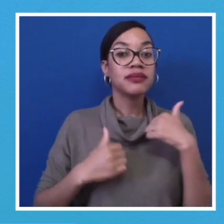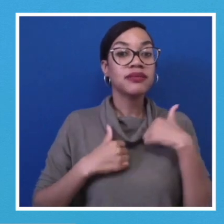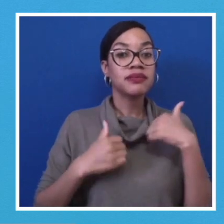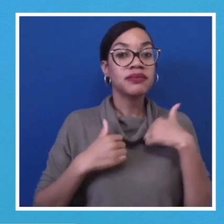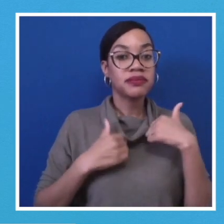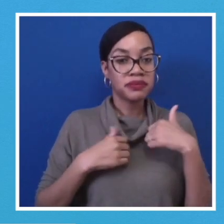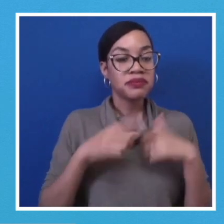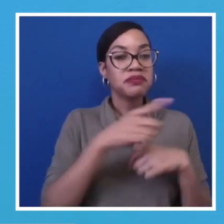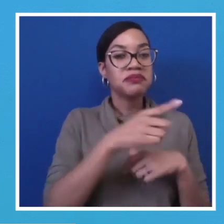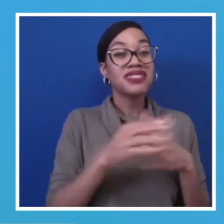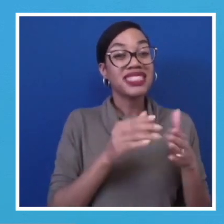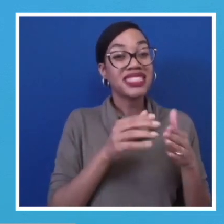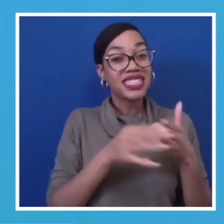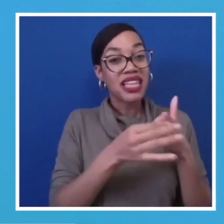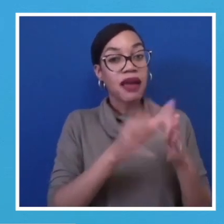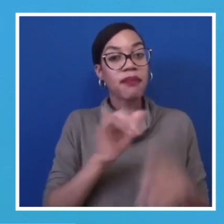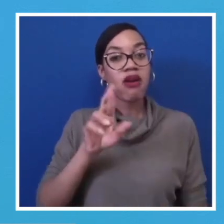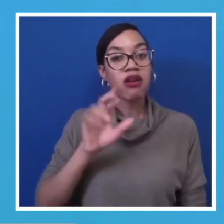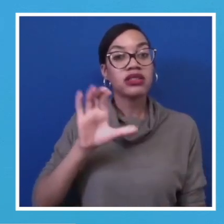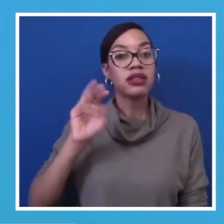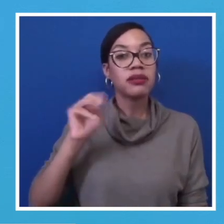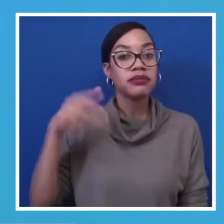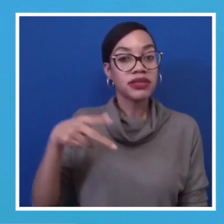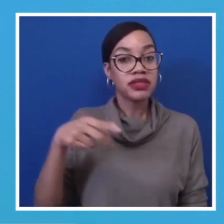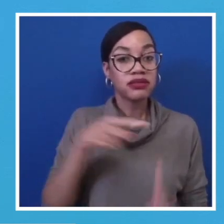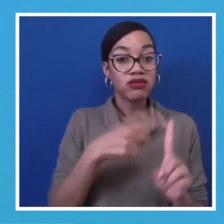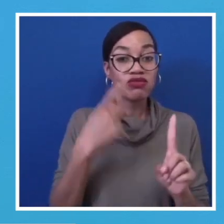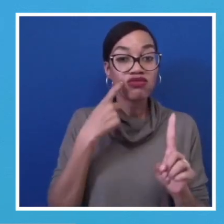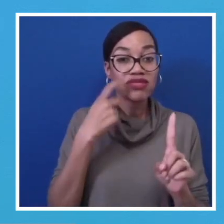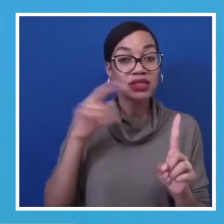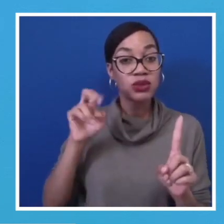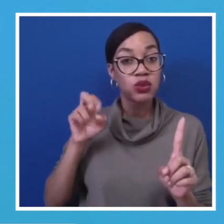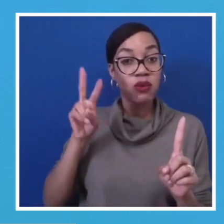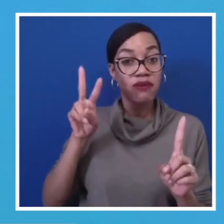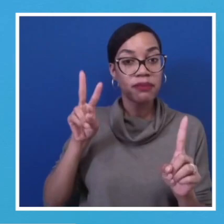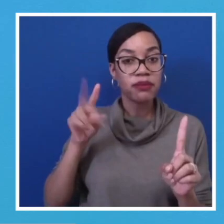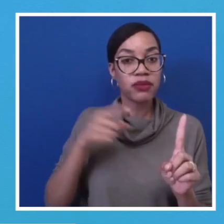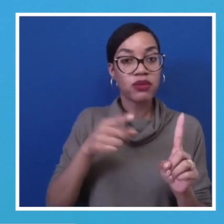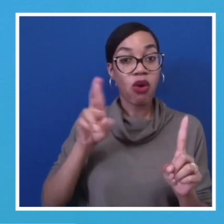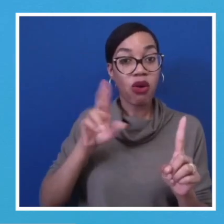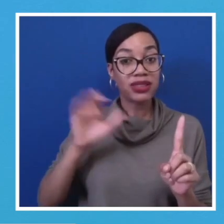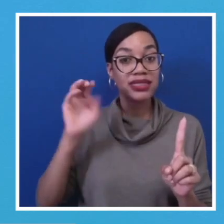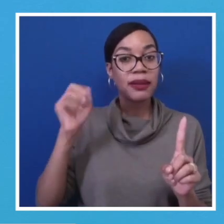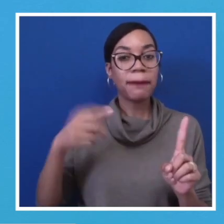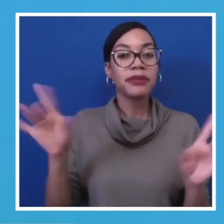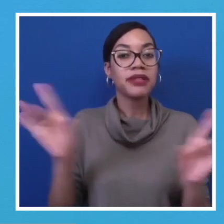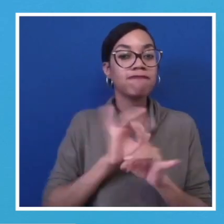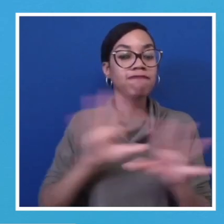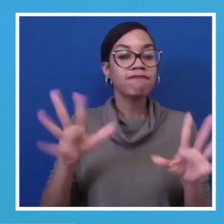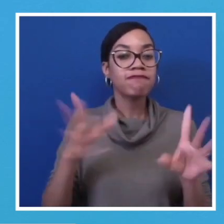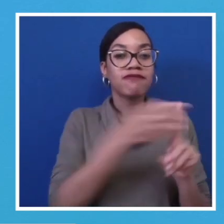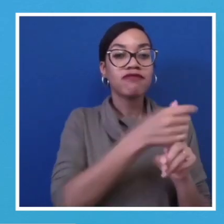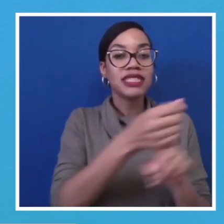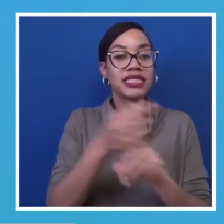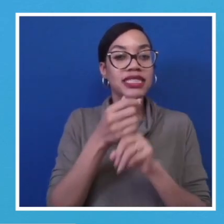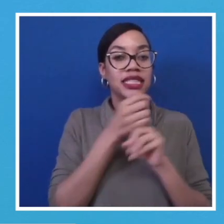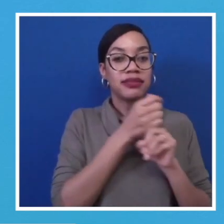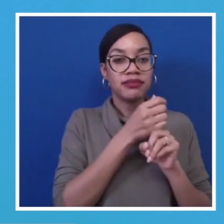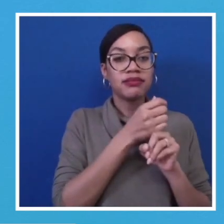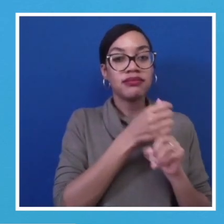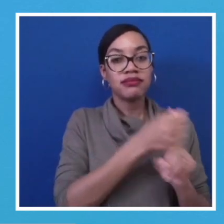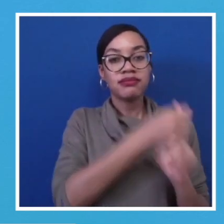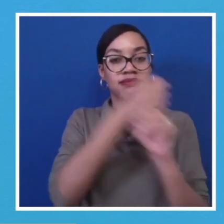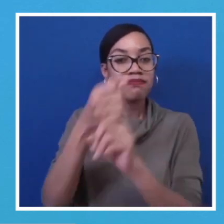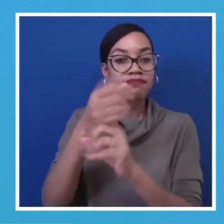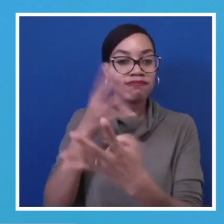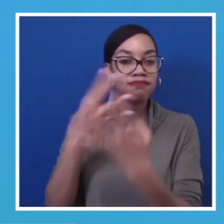years, and as recently as last November, the RCMP violently arrested and detained non-violent Indigenous land defenders